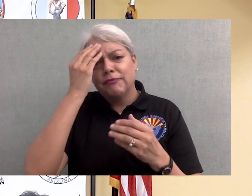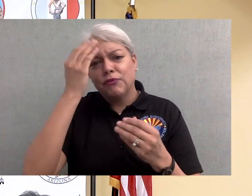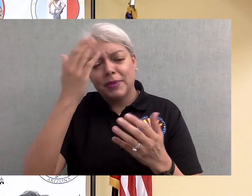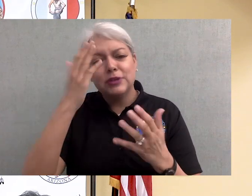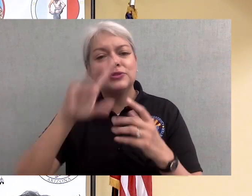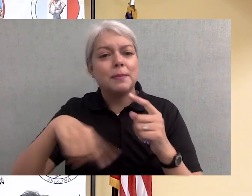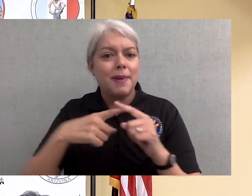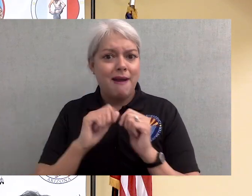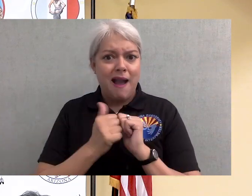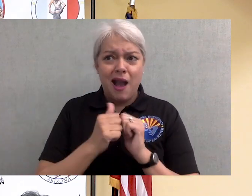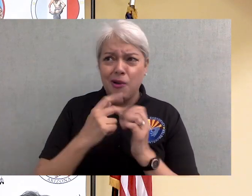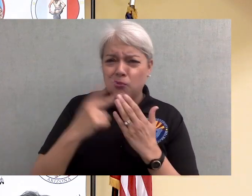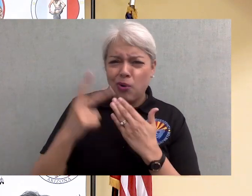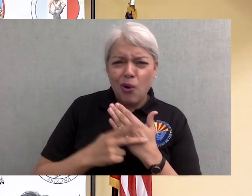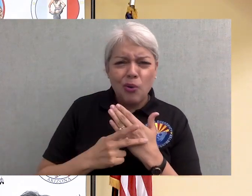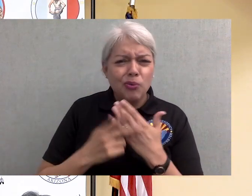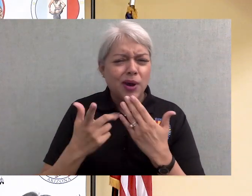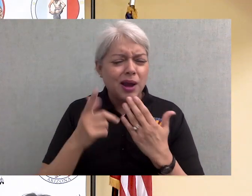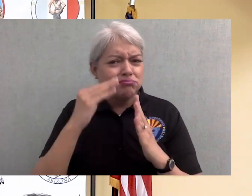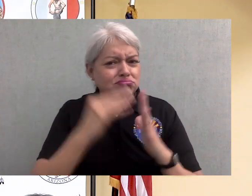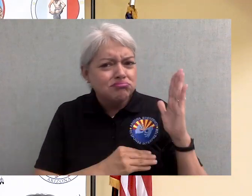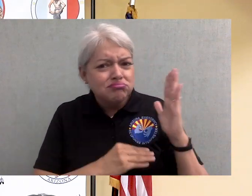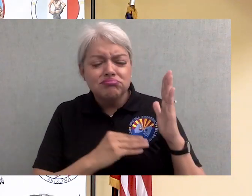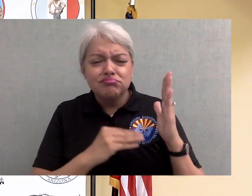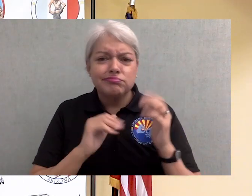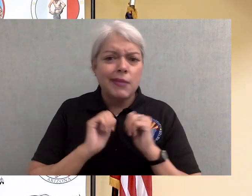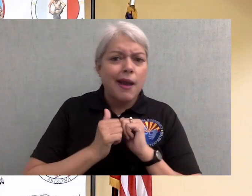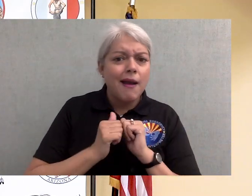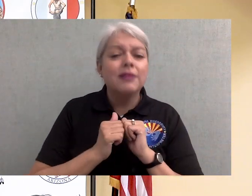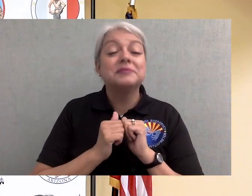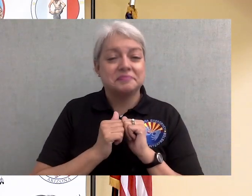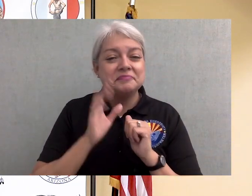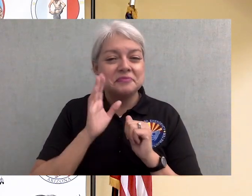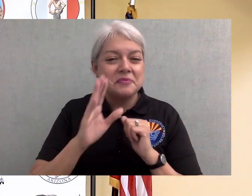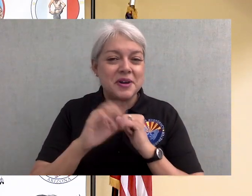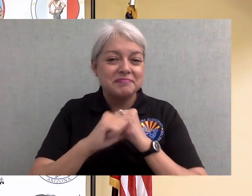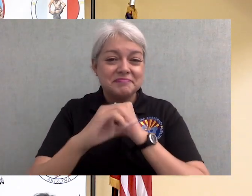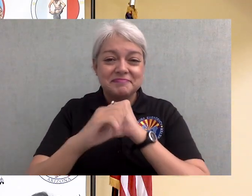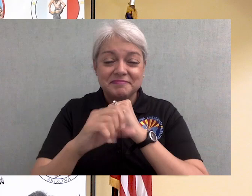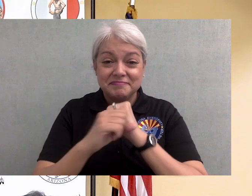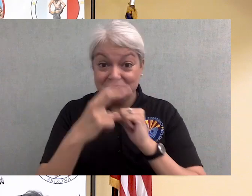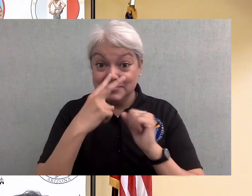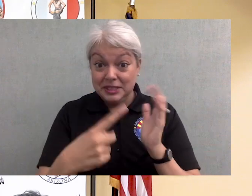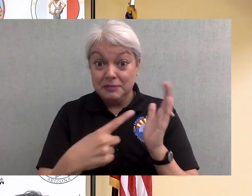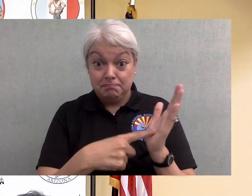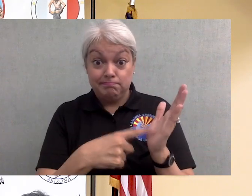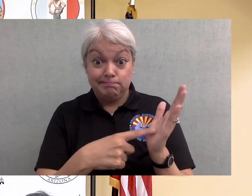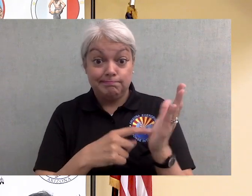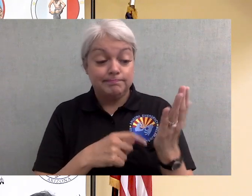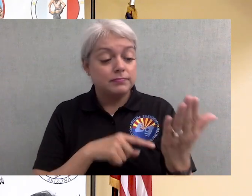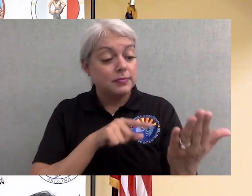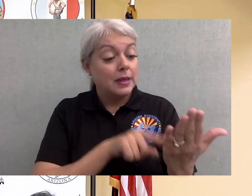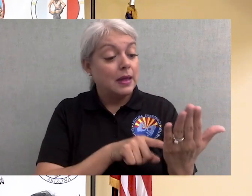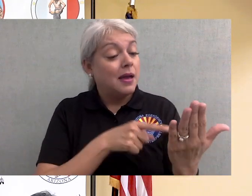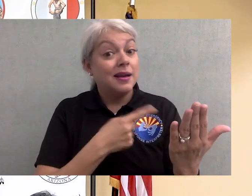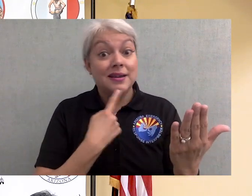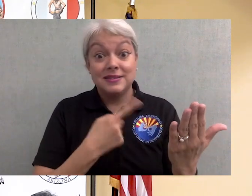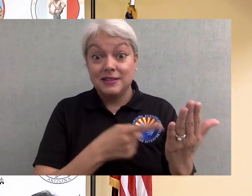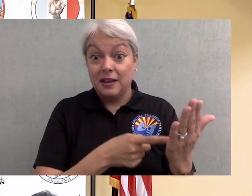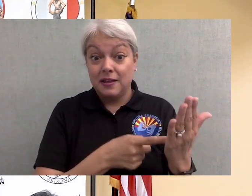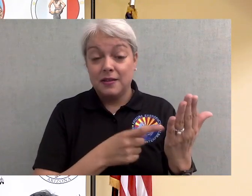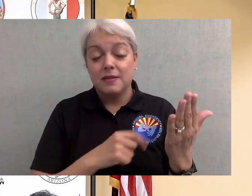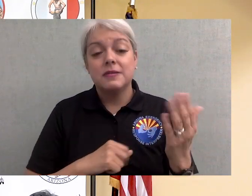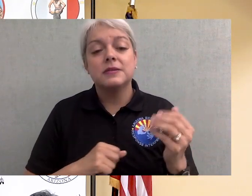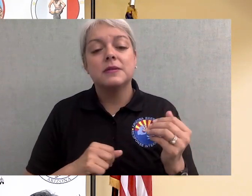There will be, here's the flyer that's going to be sent out. And as it says, people that live here in